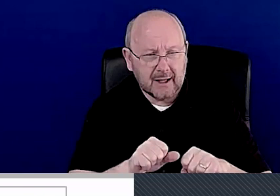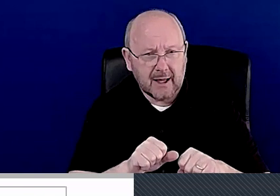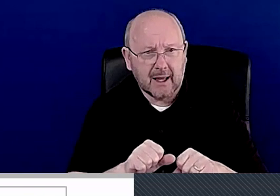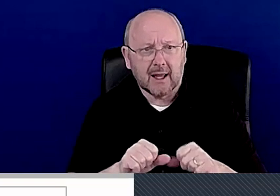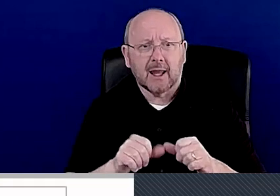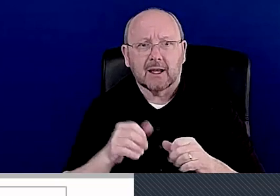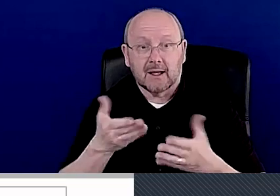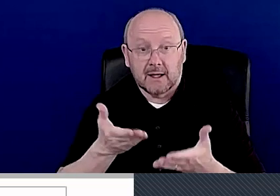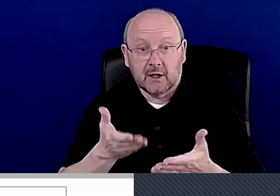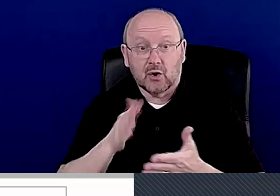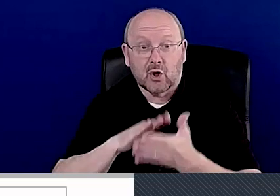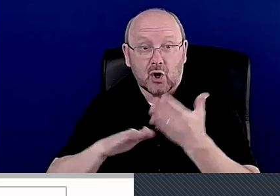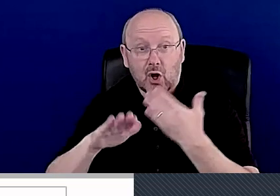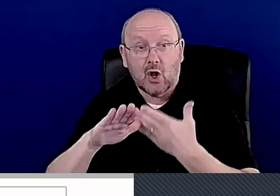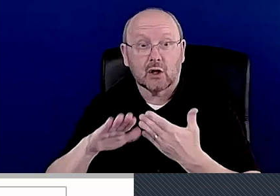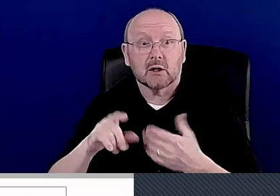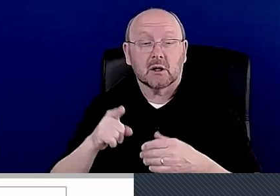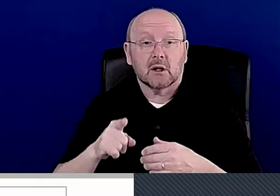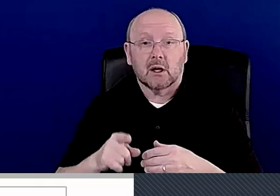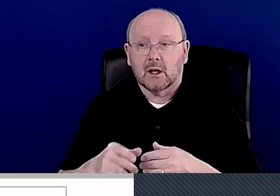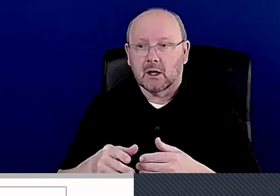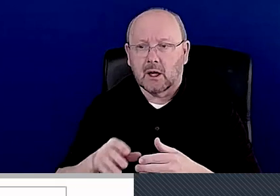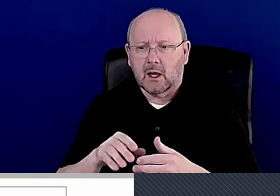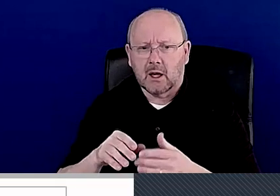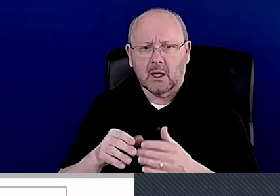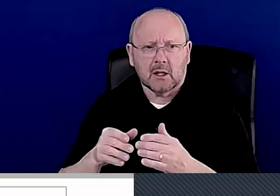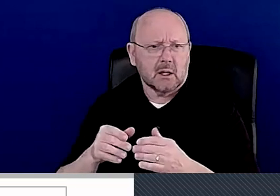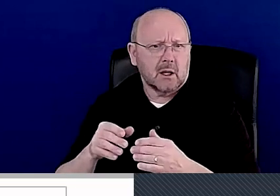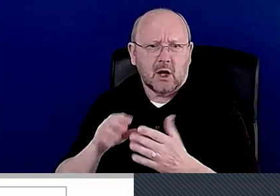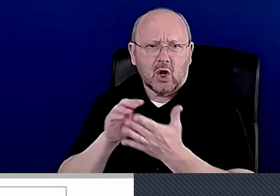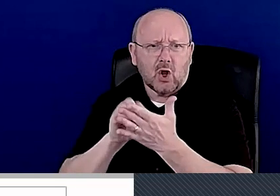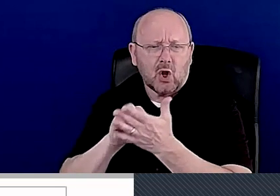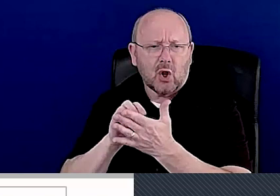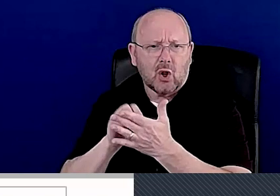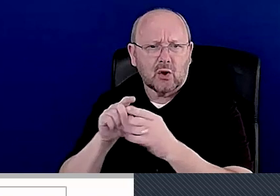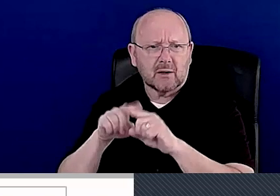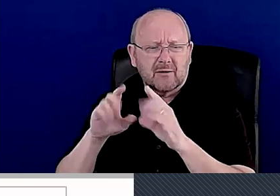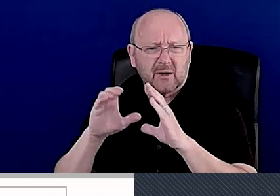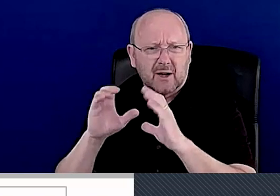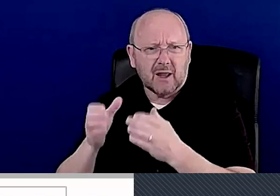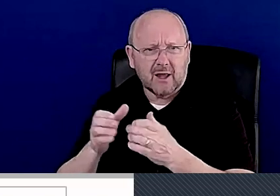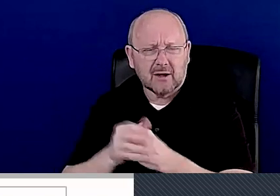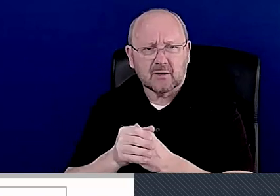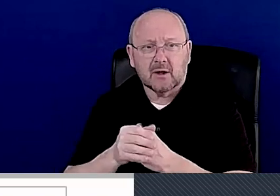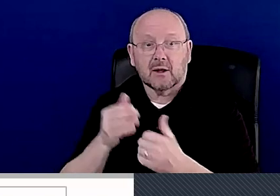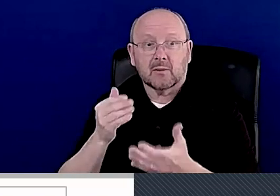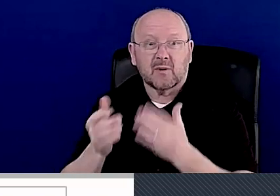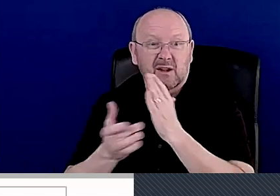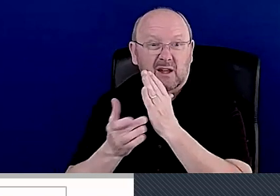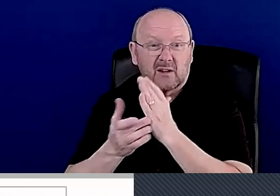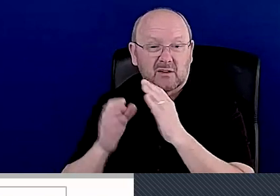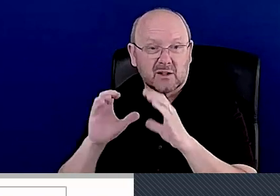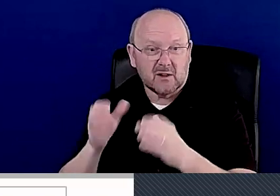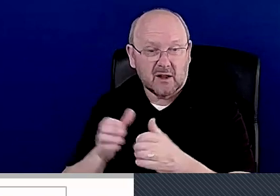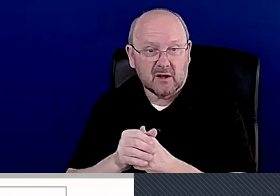campus. They don't have to go through it alone. If they need the technology support, if they need the support of the ramp pantry, whatever, they're still getting access to this